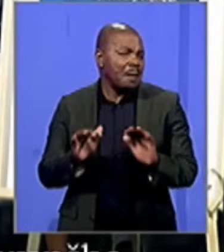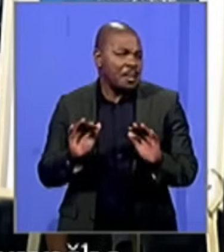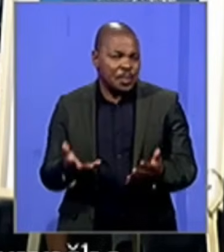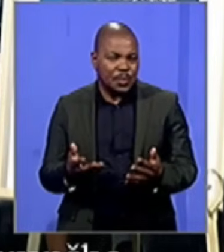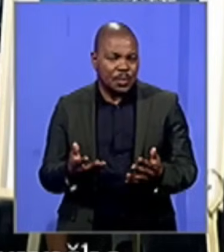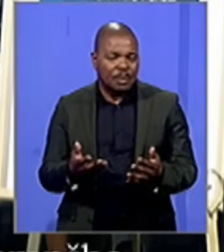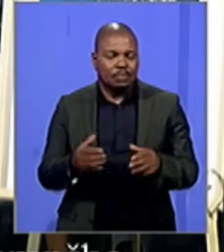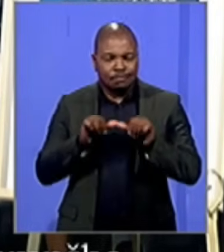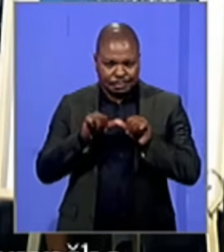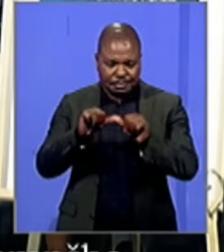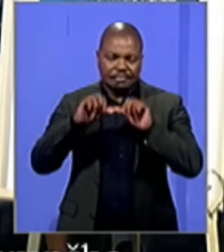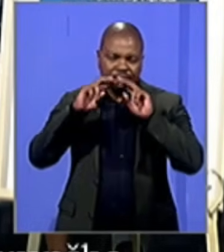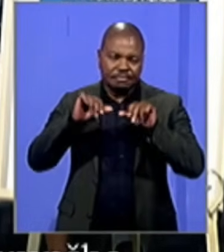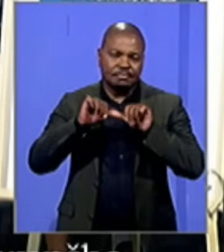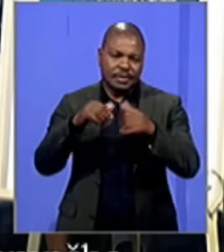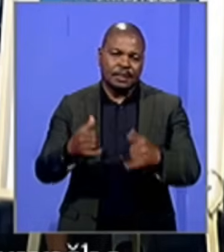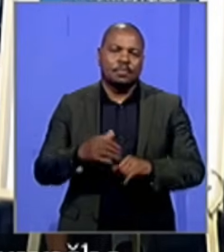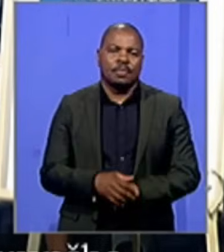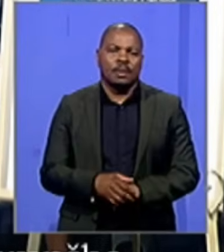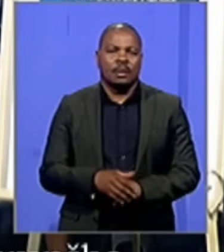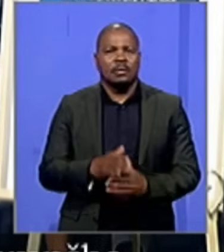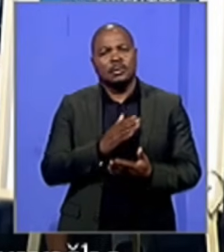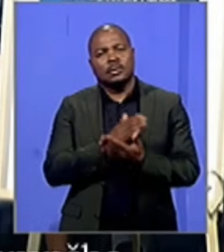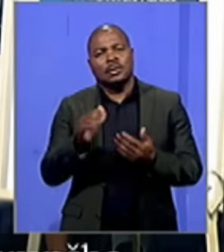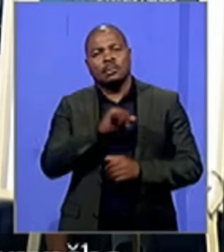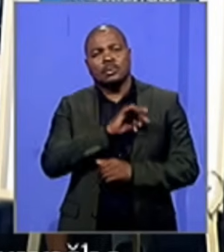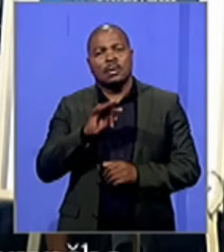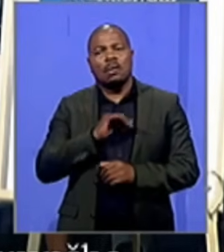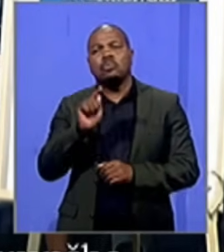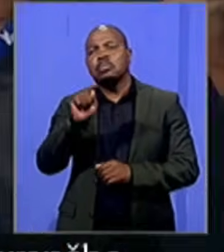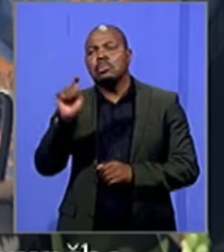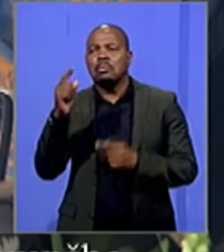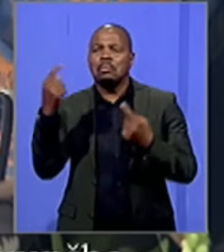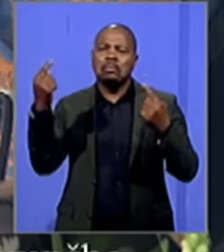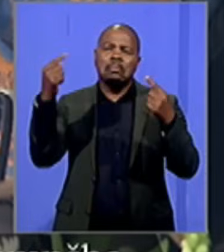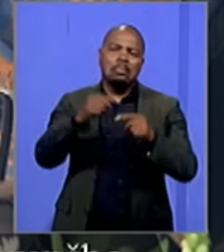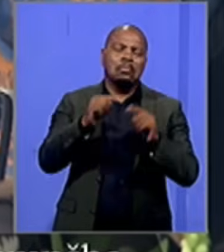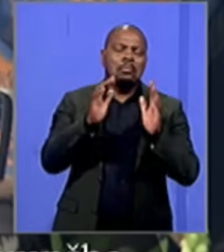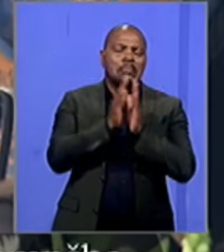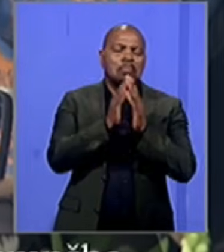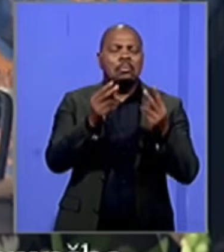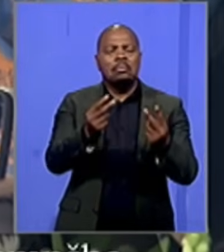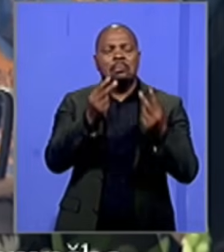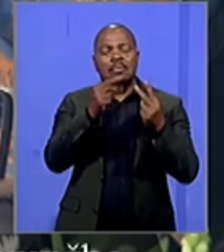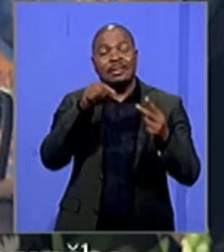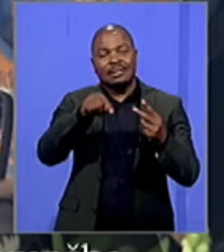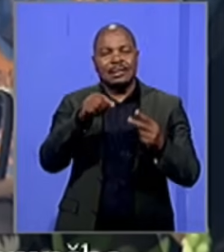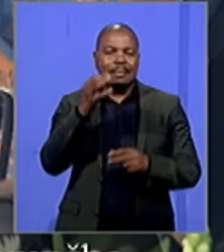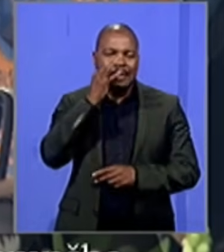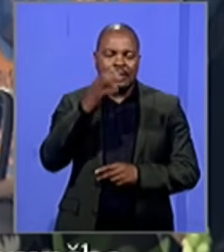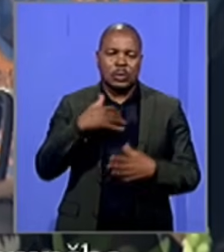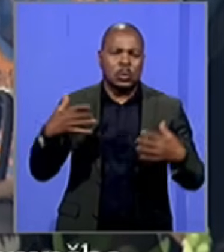ao di sa tsene fase. Ba bangwe ba bašomi bao ba bego ba tlile tirelong ya segopotšo ba re ba tšhogela gore le